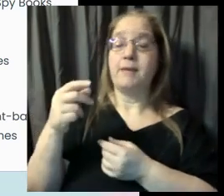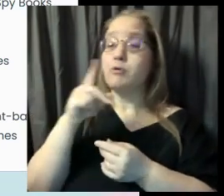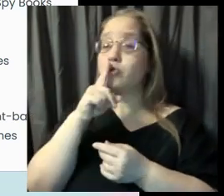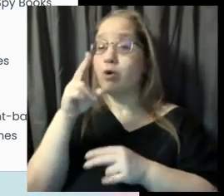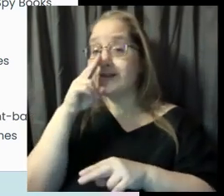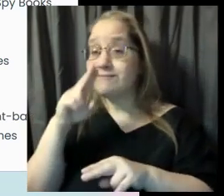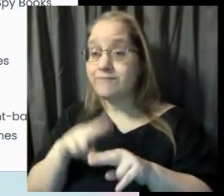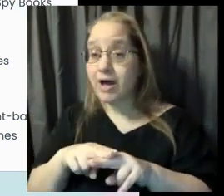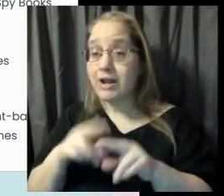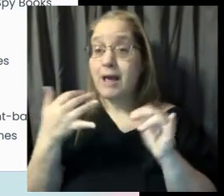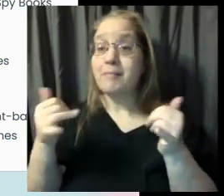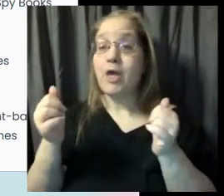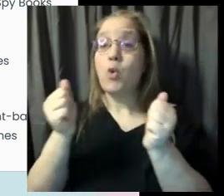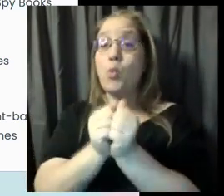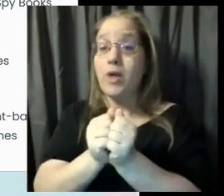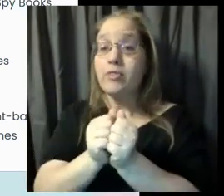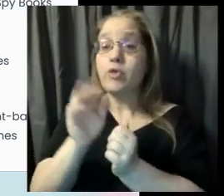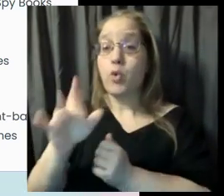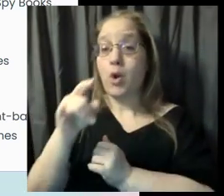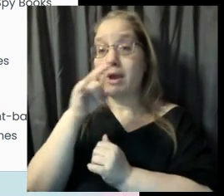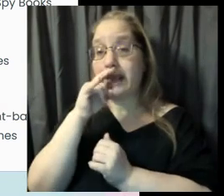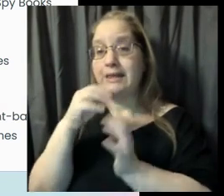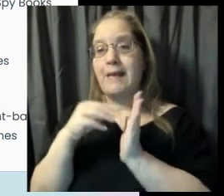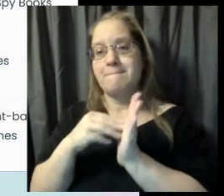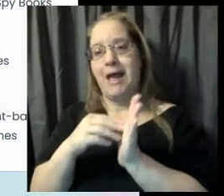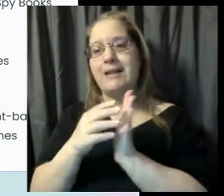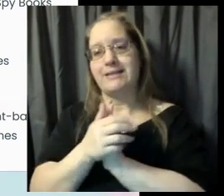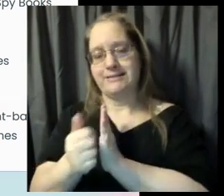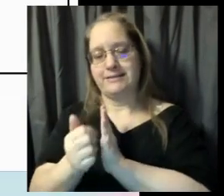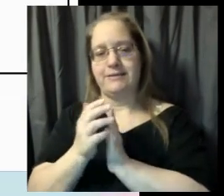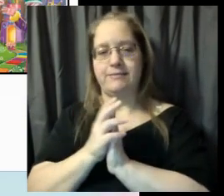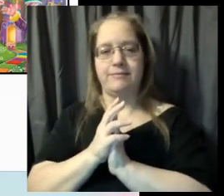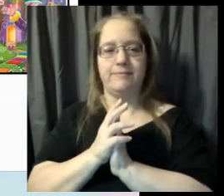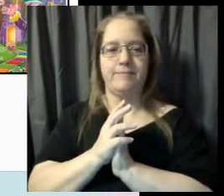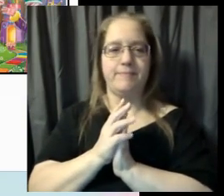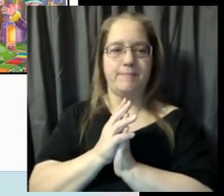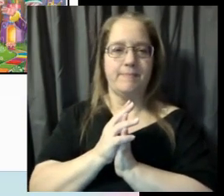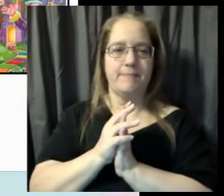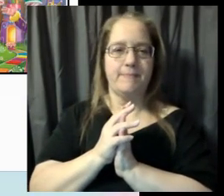play alongside your child and modeling these skills as you go.